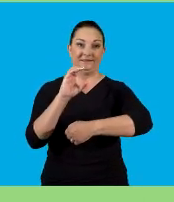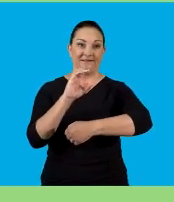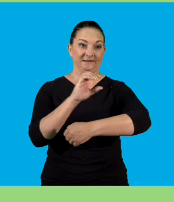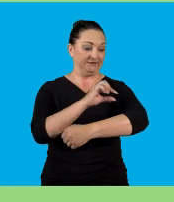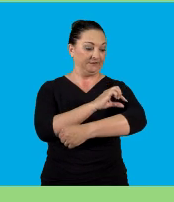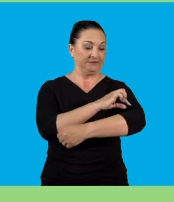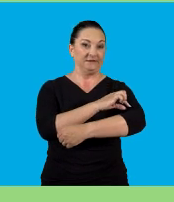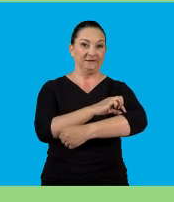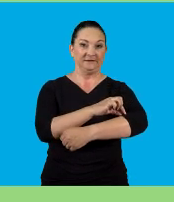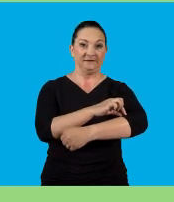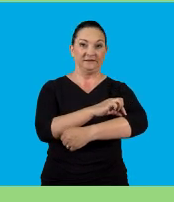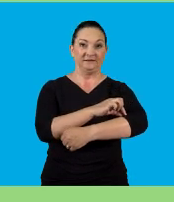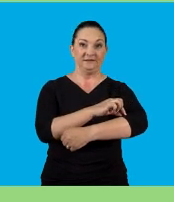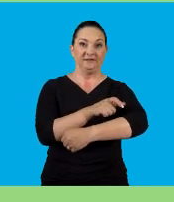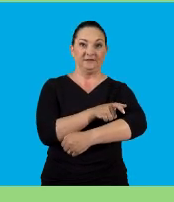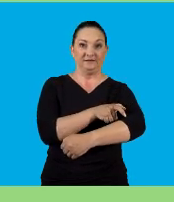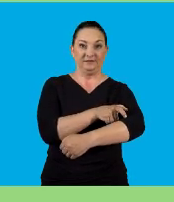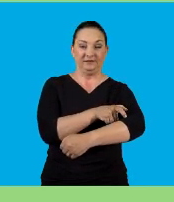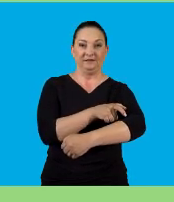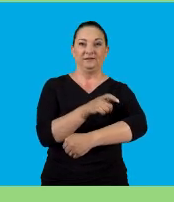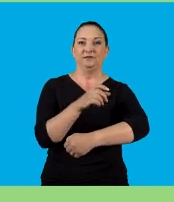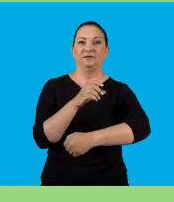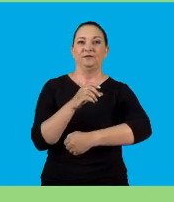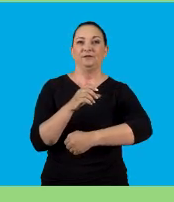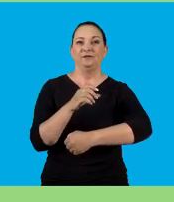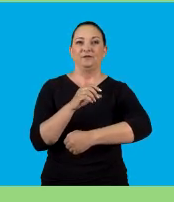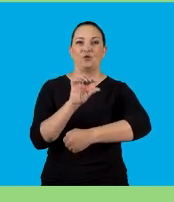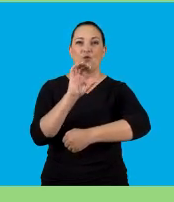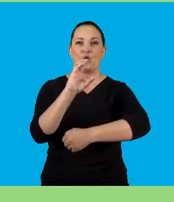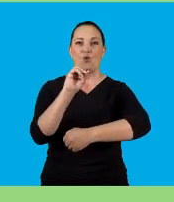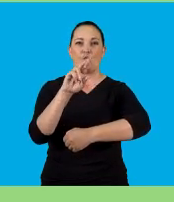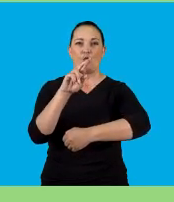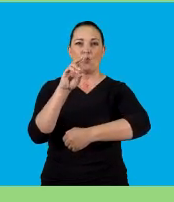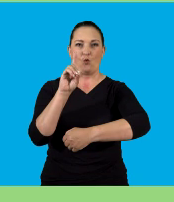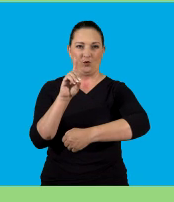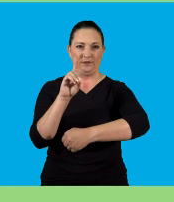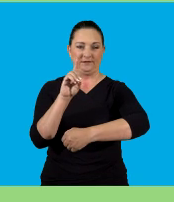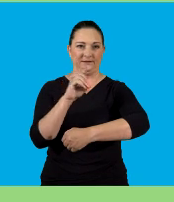C is a cord that connects the muscles to the bone,